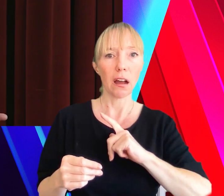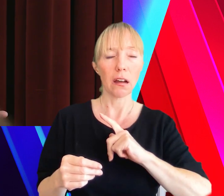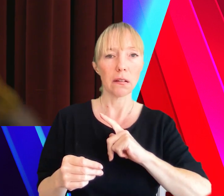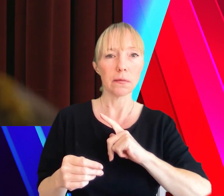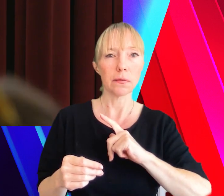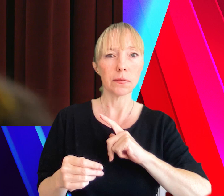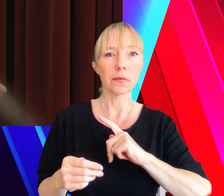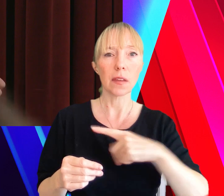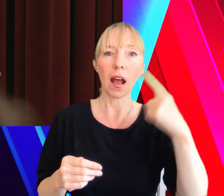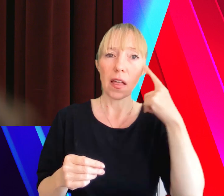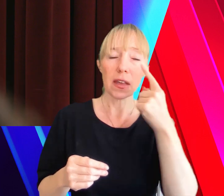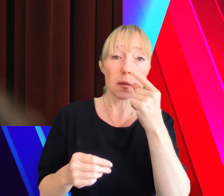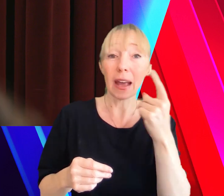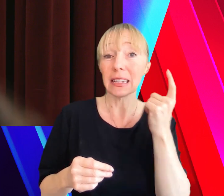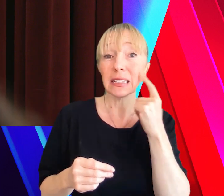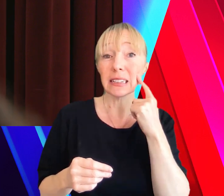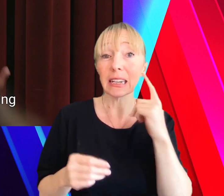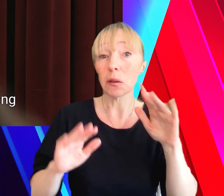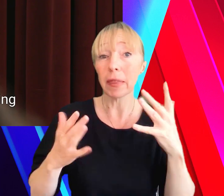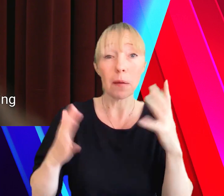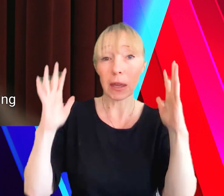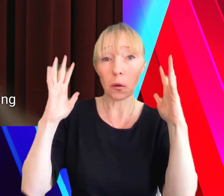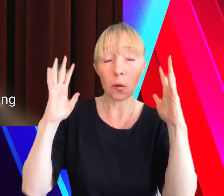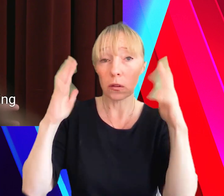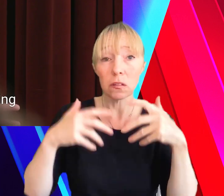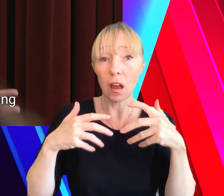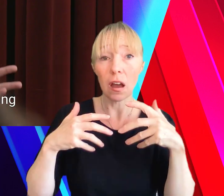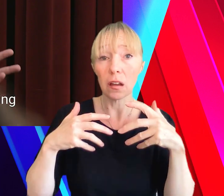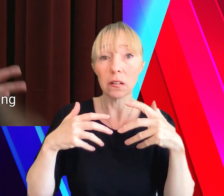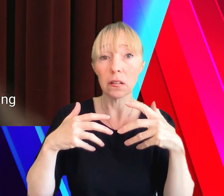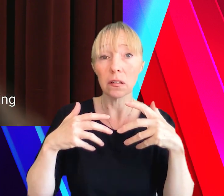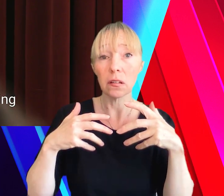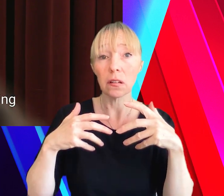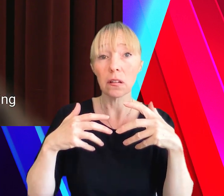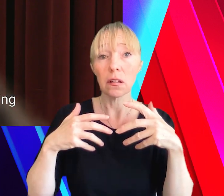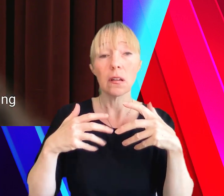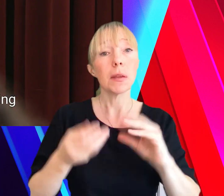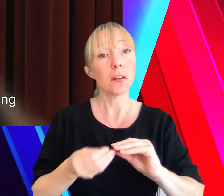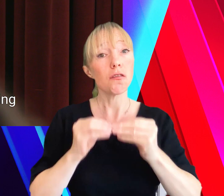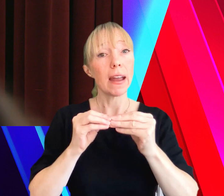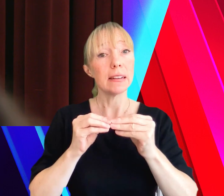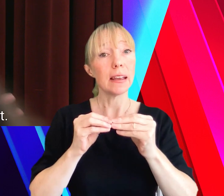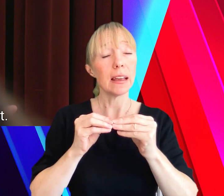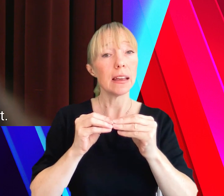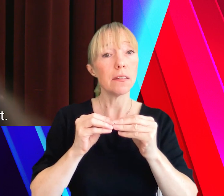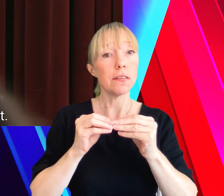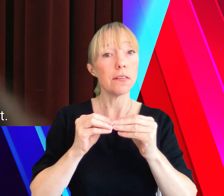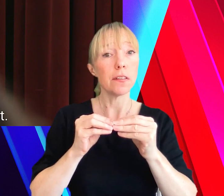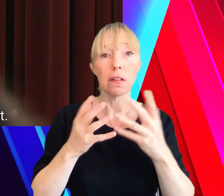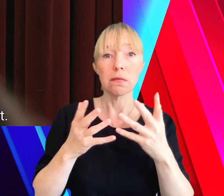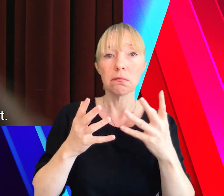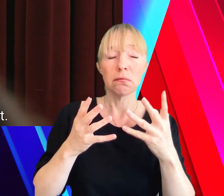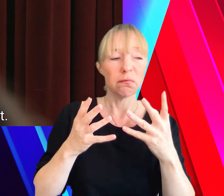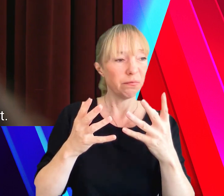fictional characters, I think you can kind of quite easily, without being like concerned about it, like we were saying, be